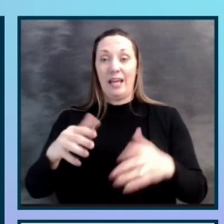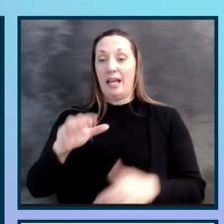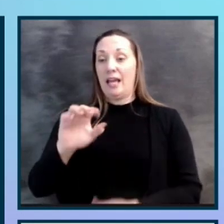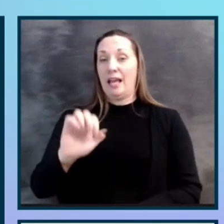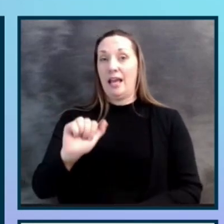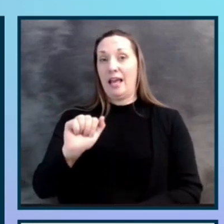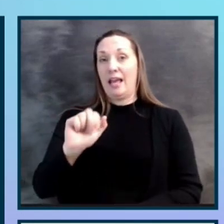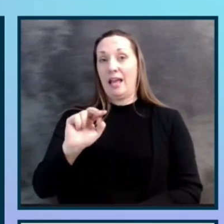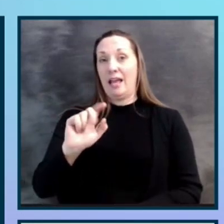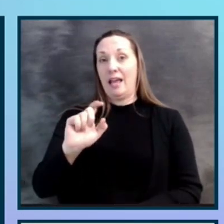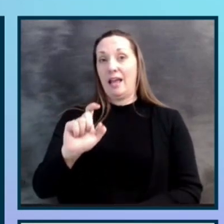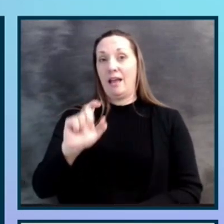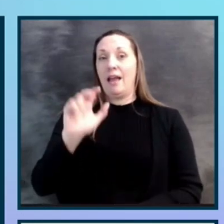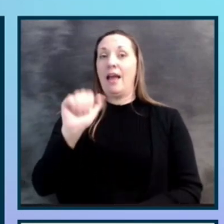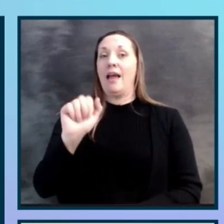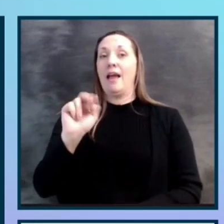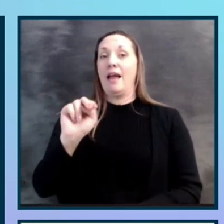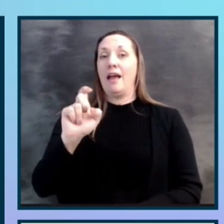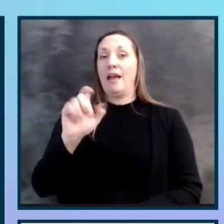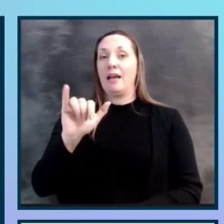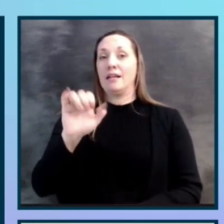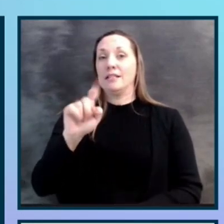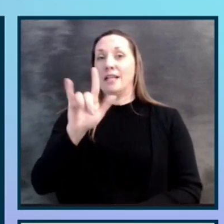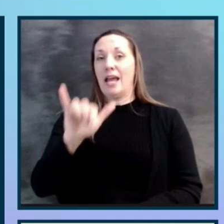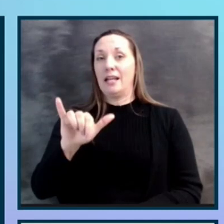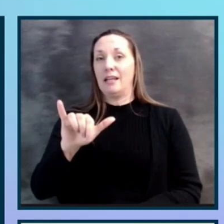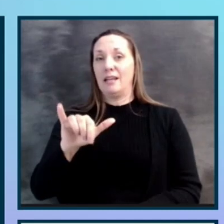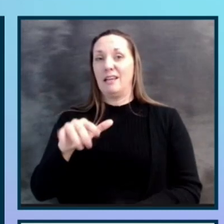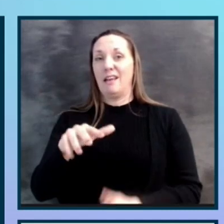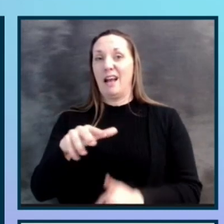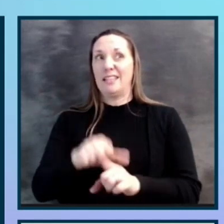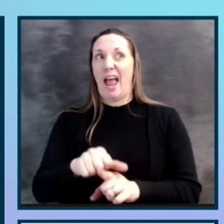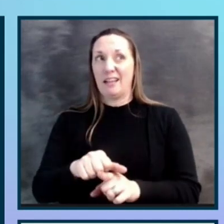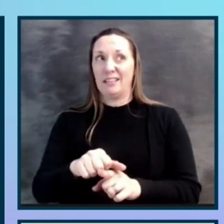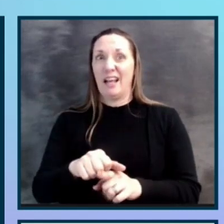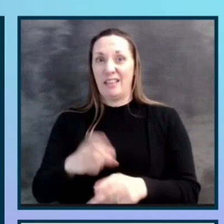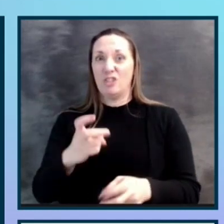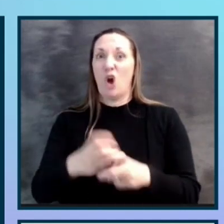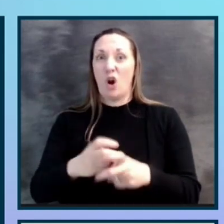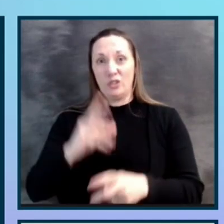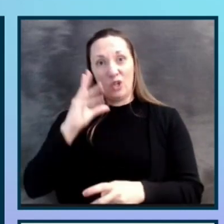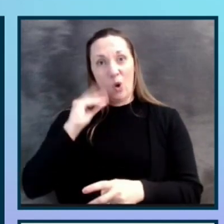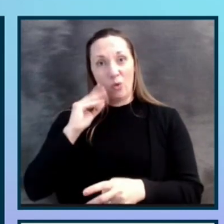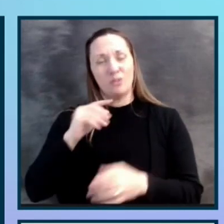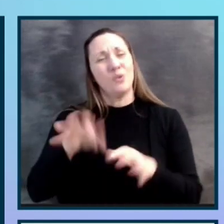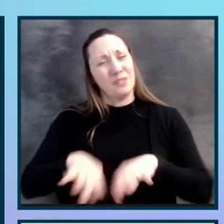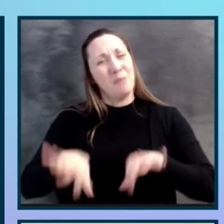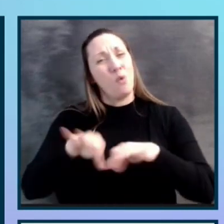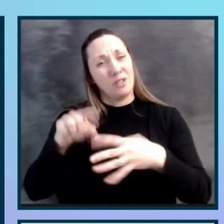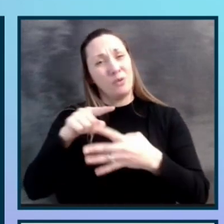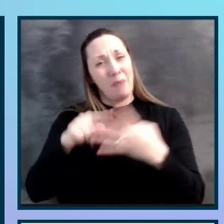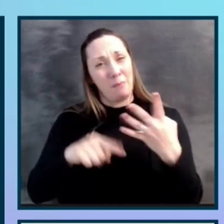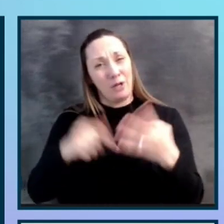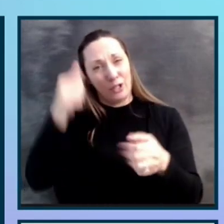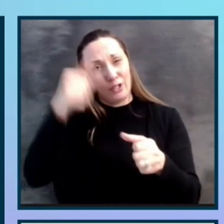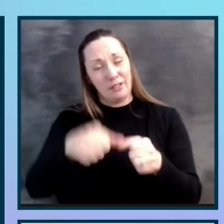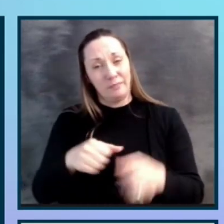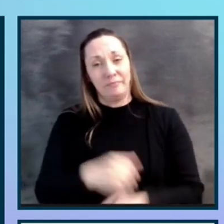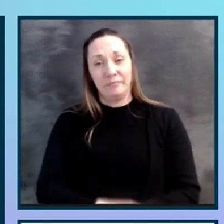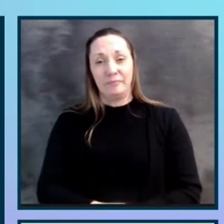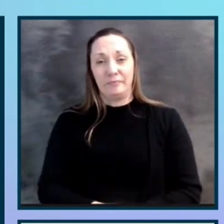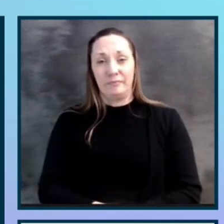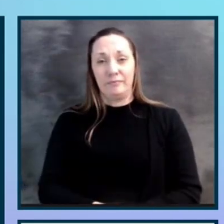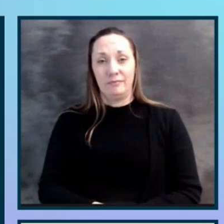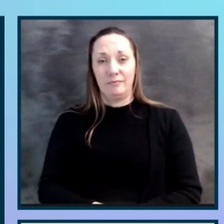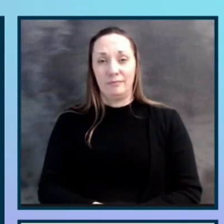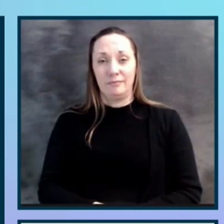is very difficult to go through that. So it's important that we remember these different pieces.